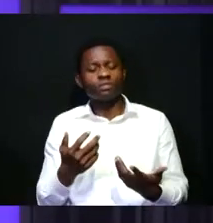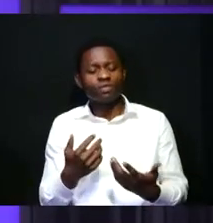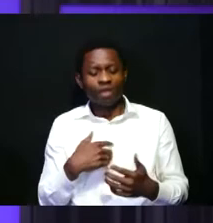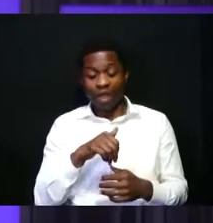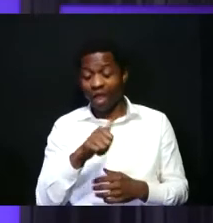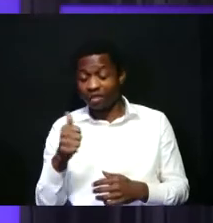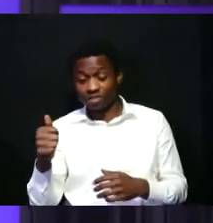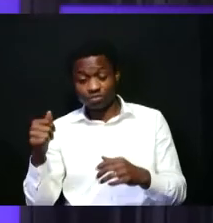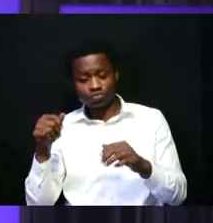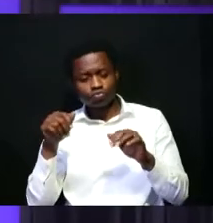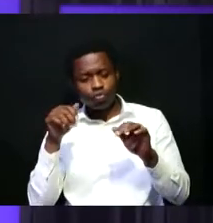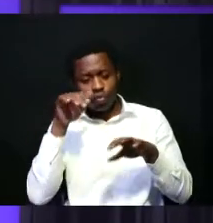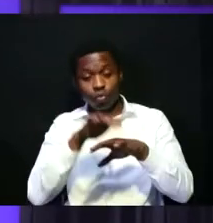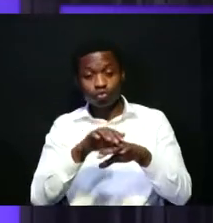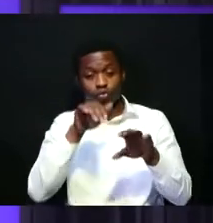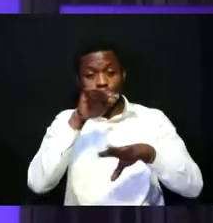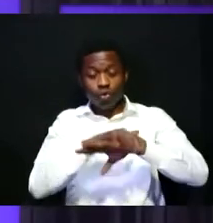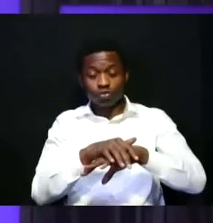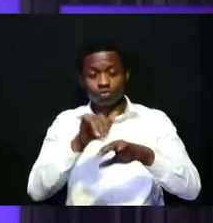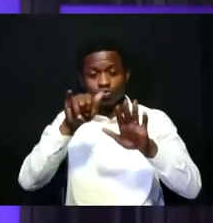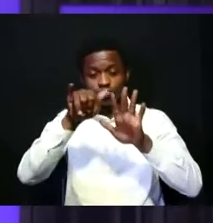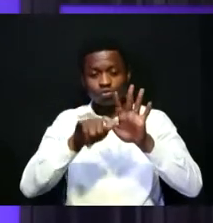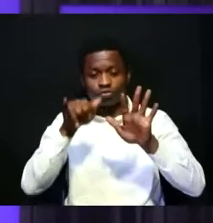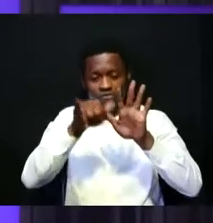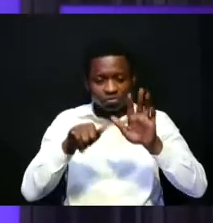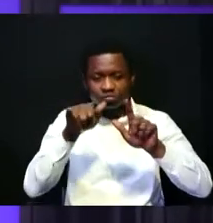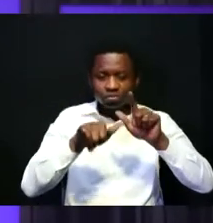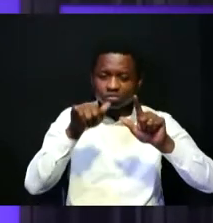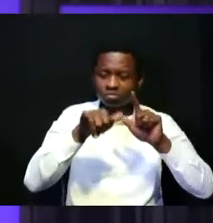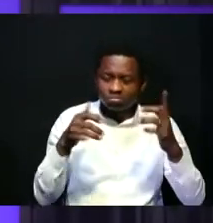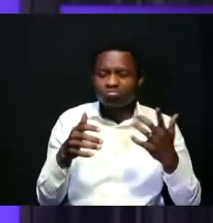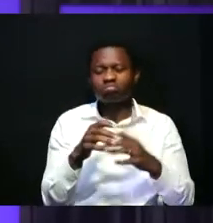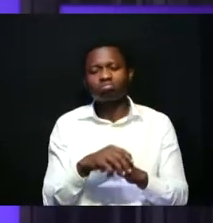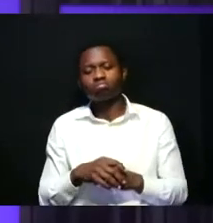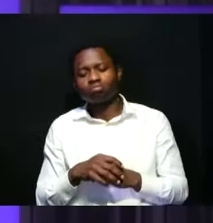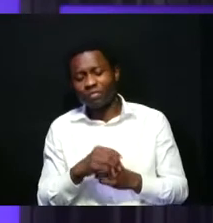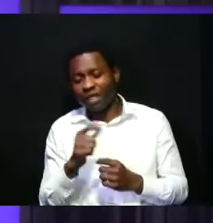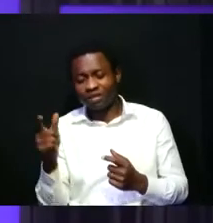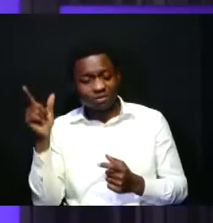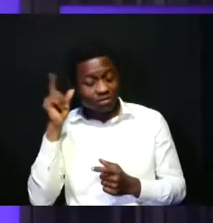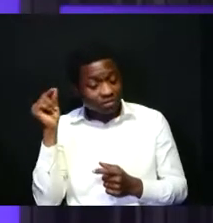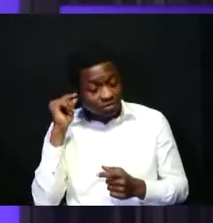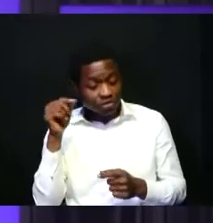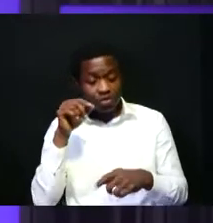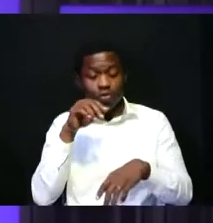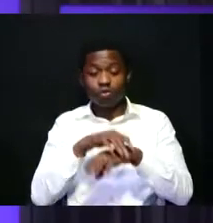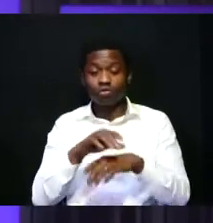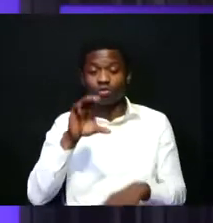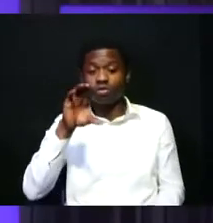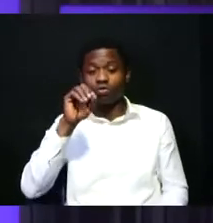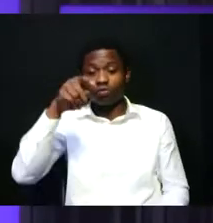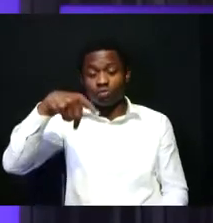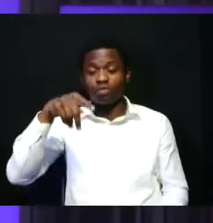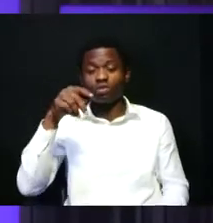connecting on YouTube at Pen TV, GH, and then those who are listening on the COP